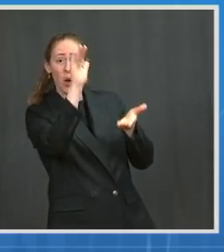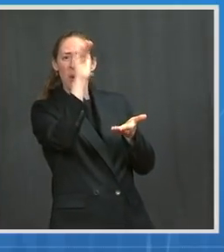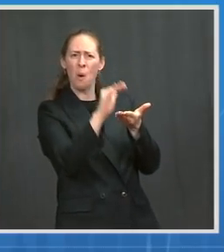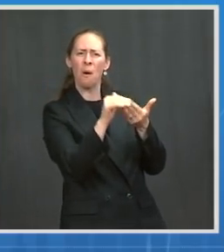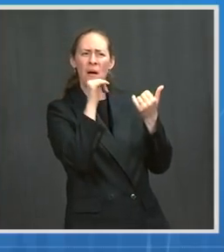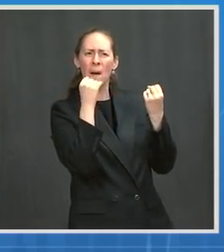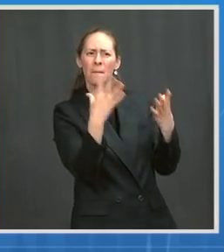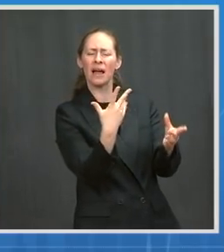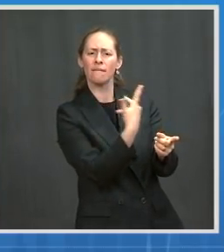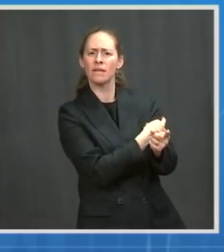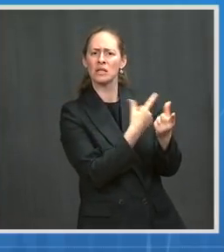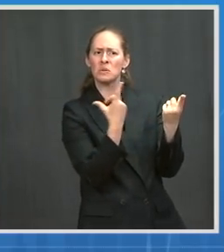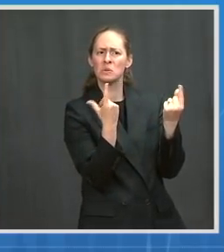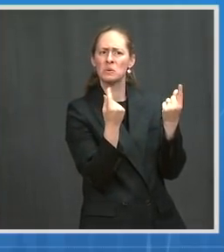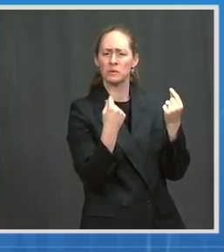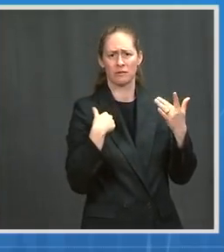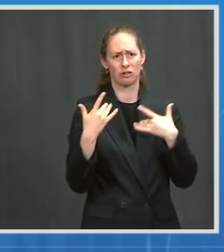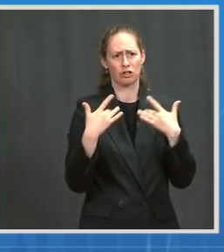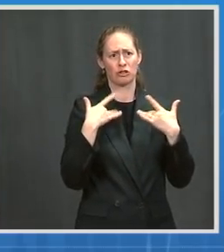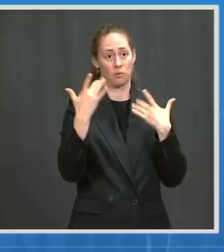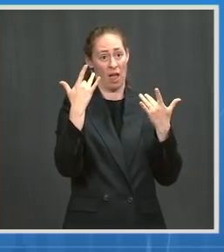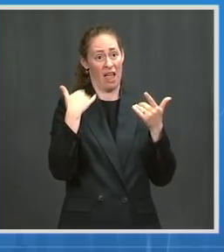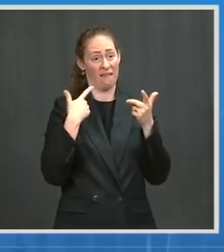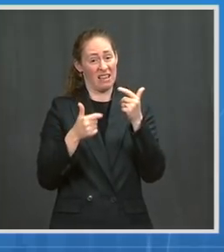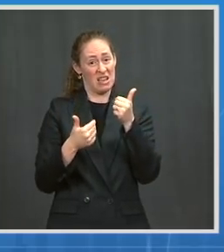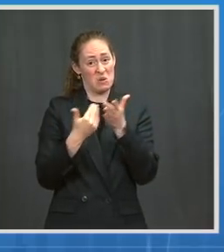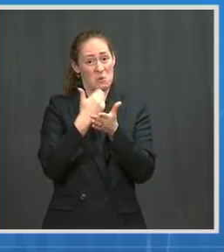the threat of a new, more dangerous variant,